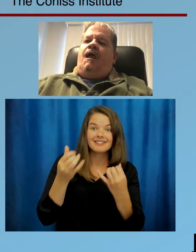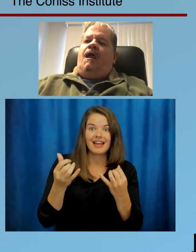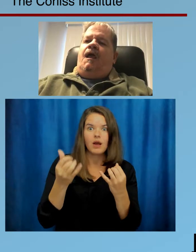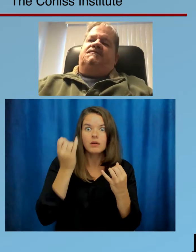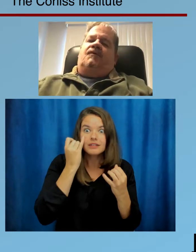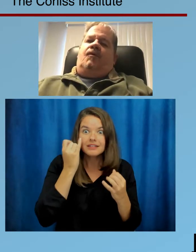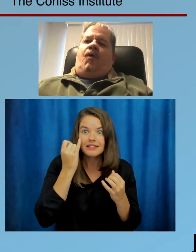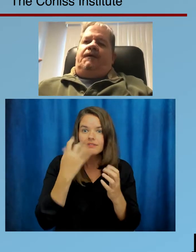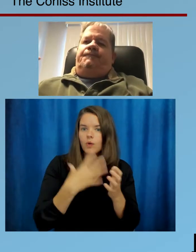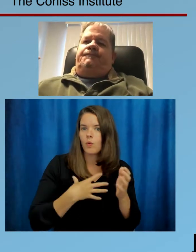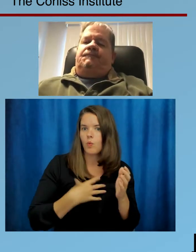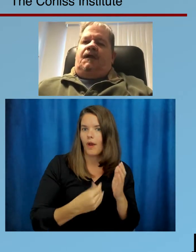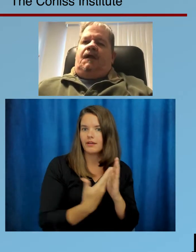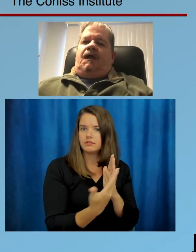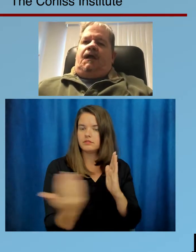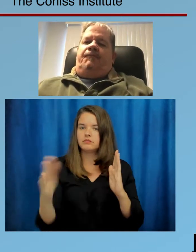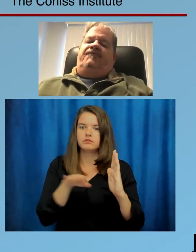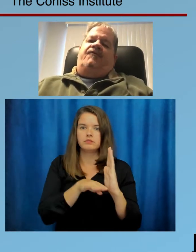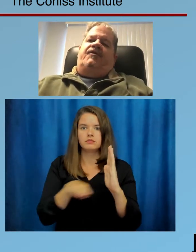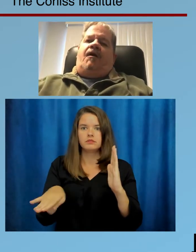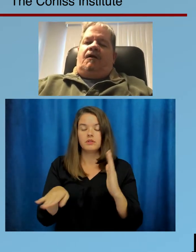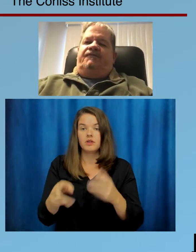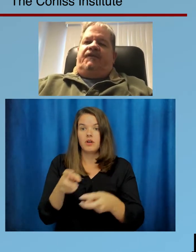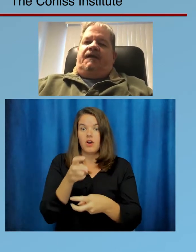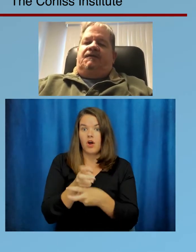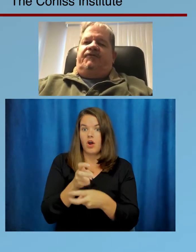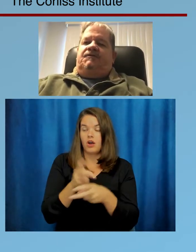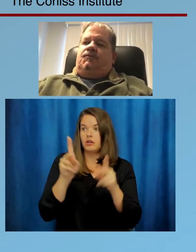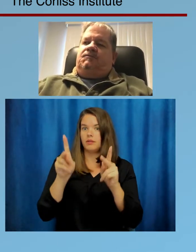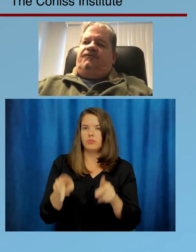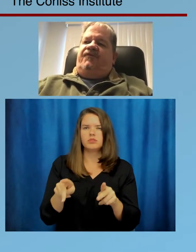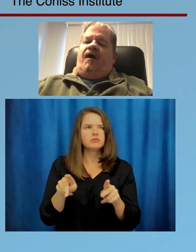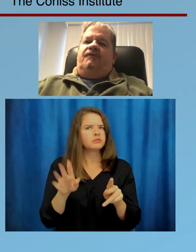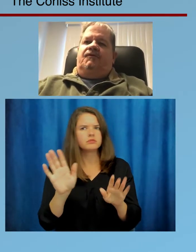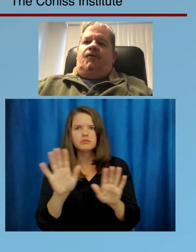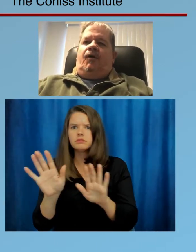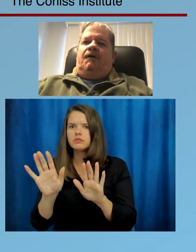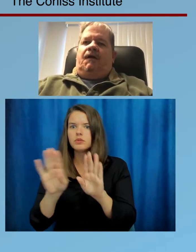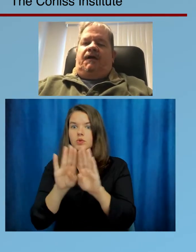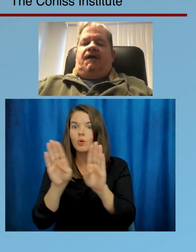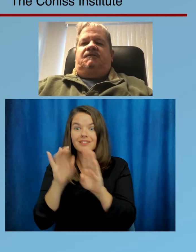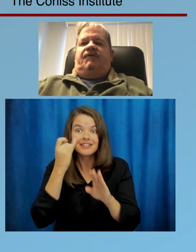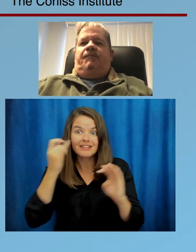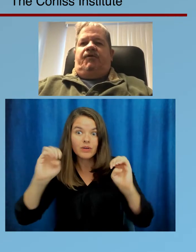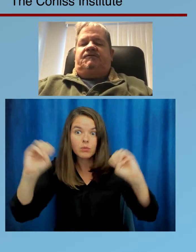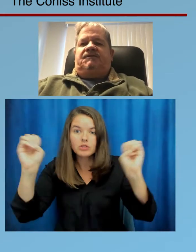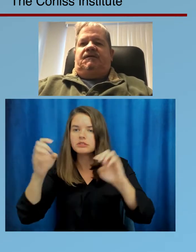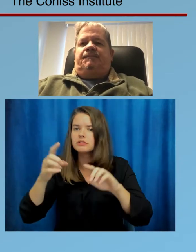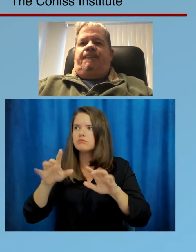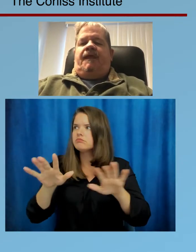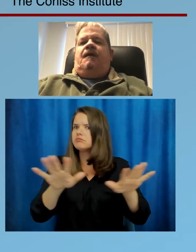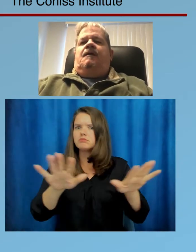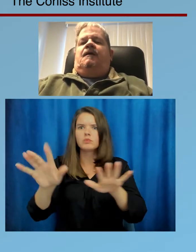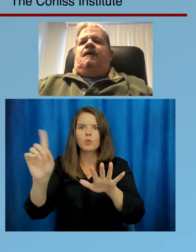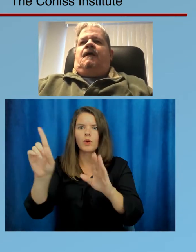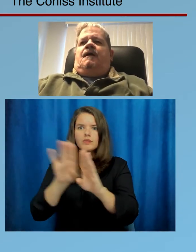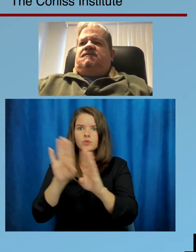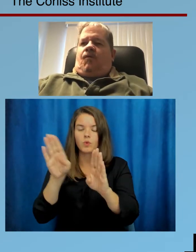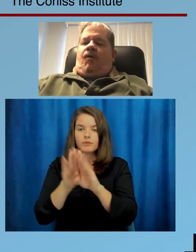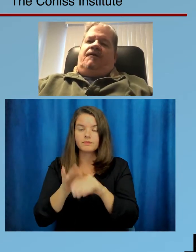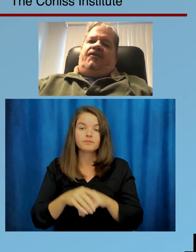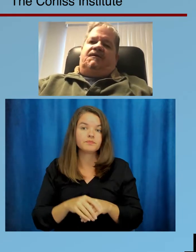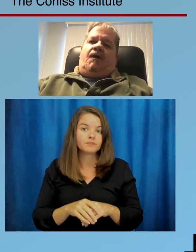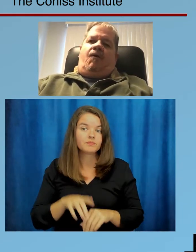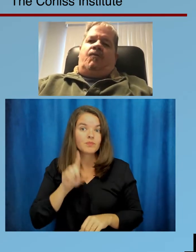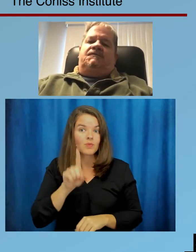Now, if the room is all white, it'll be very hard for that individual to find the door in case of an emergency.